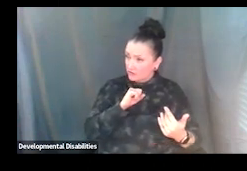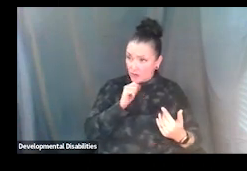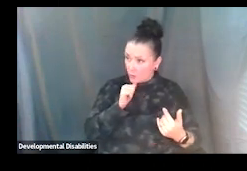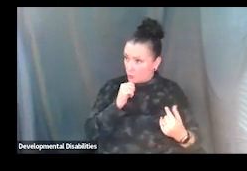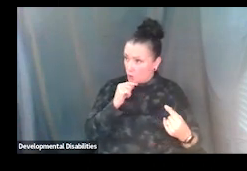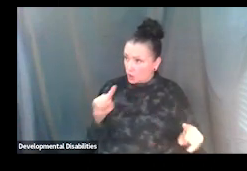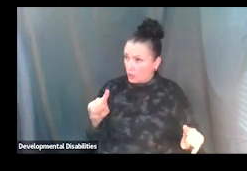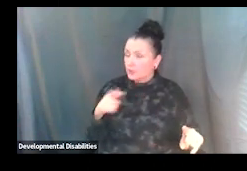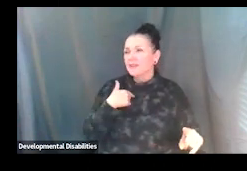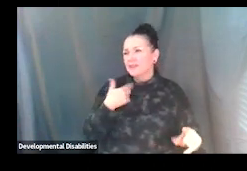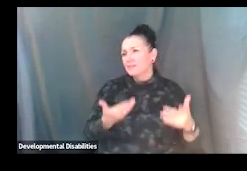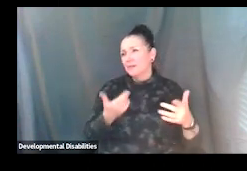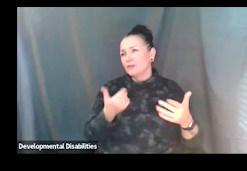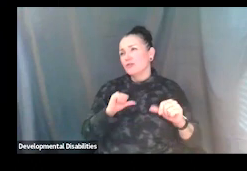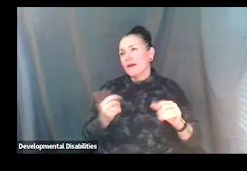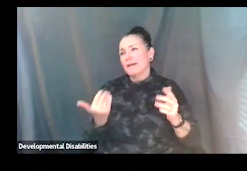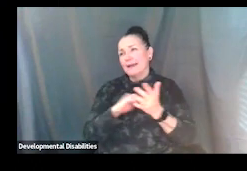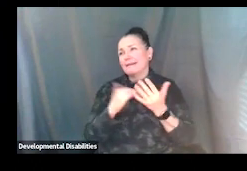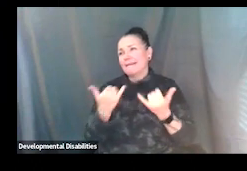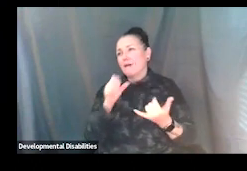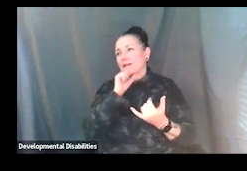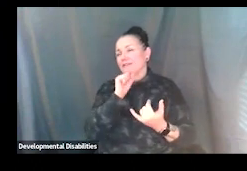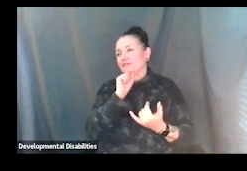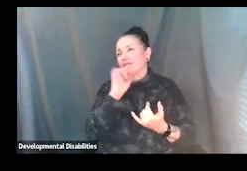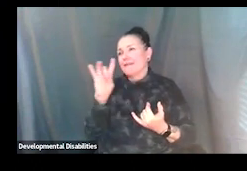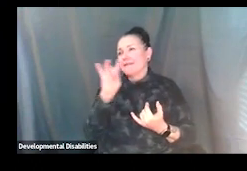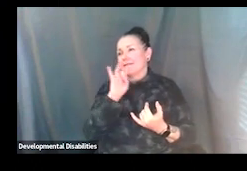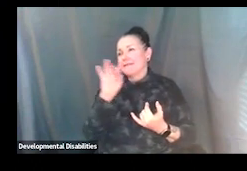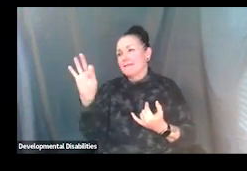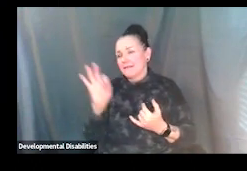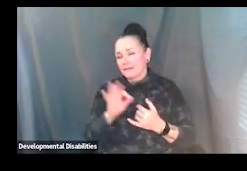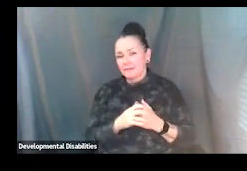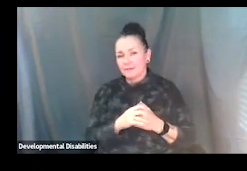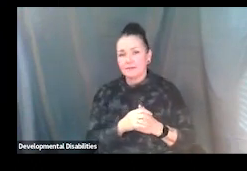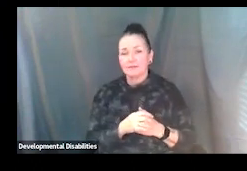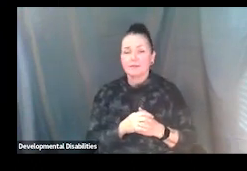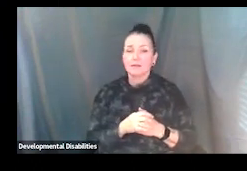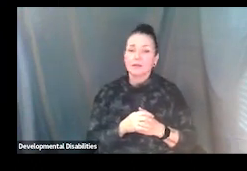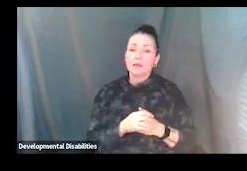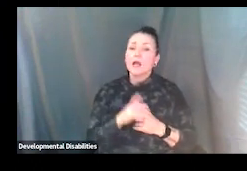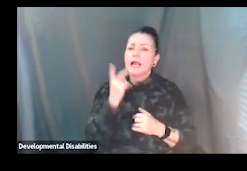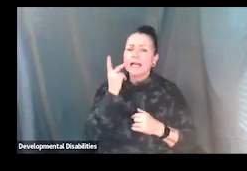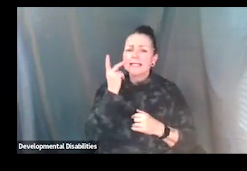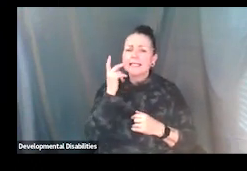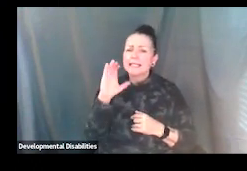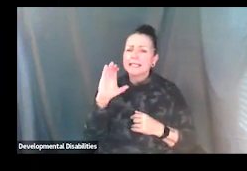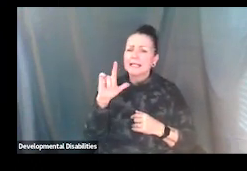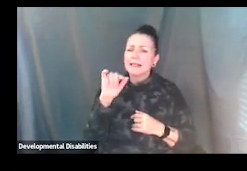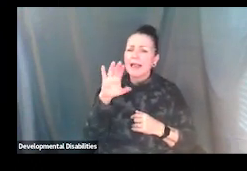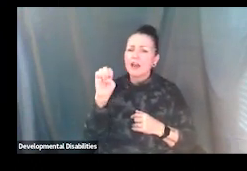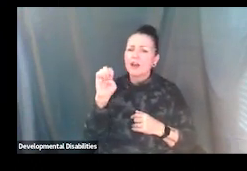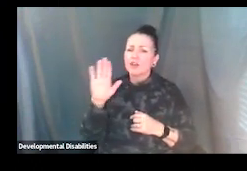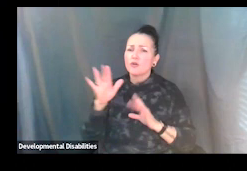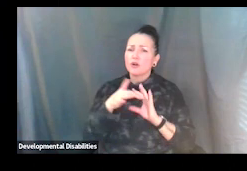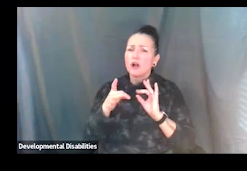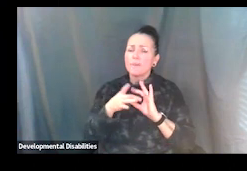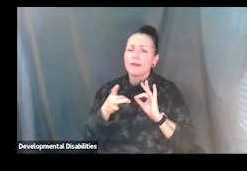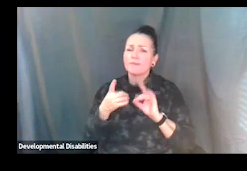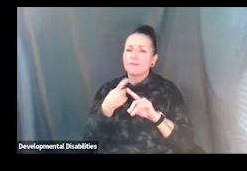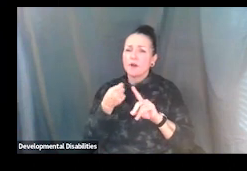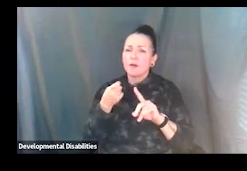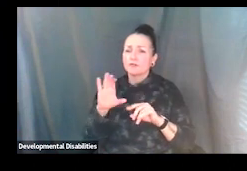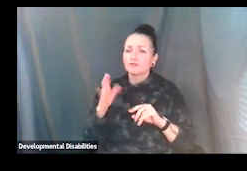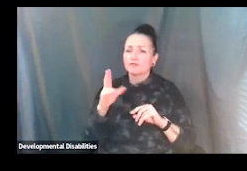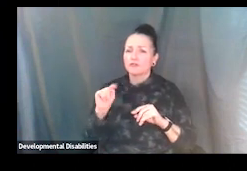CPS, Canadian Pediatric Society, supports the use of medication when behavioral strategies haven't been effective. But I guess given what Jennifer and I were